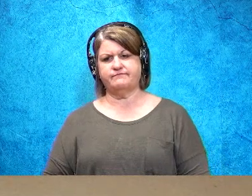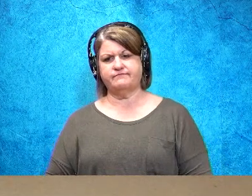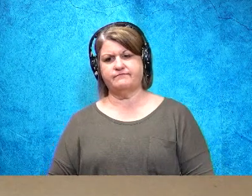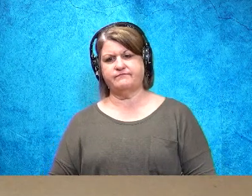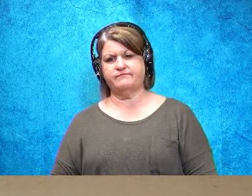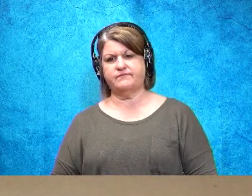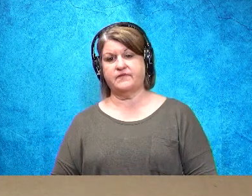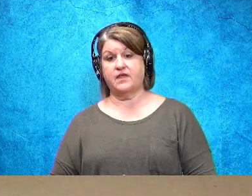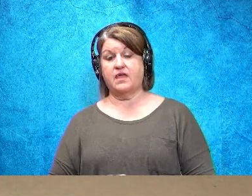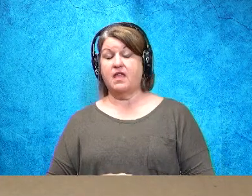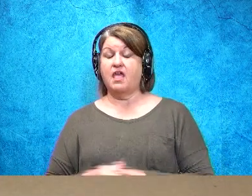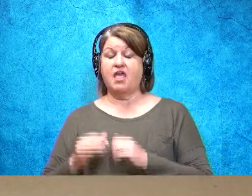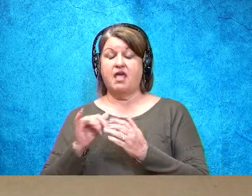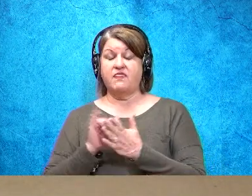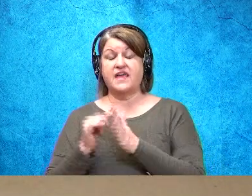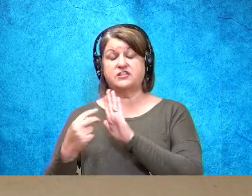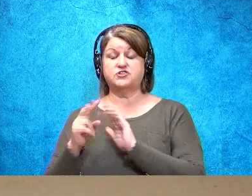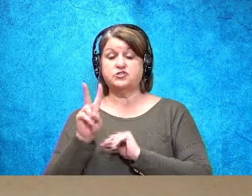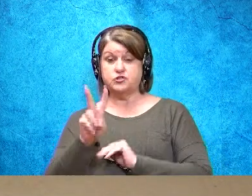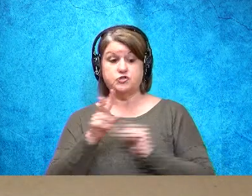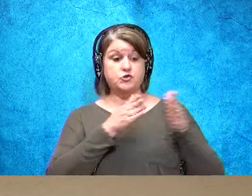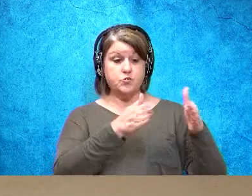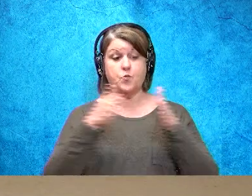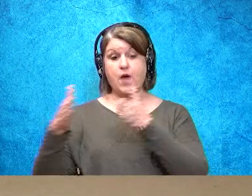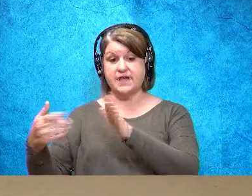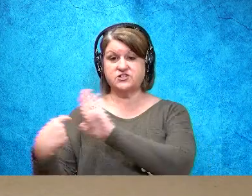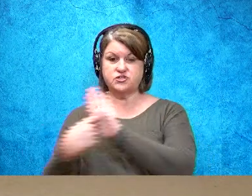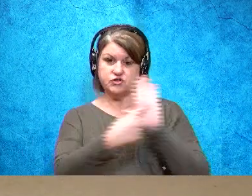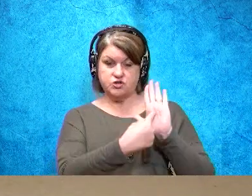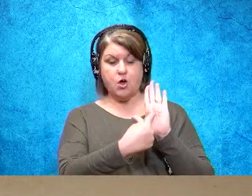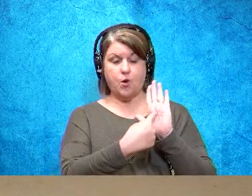Those are two ways to show the number 53.